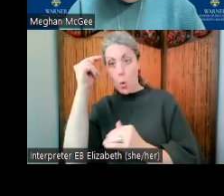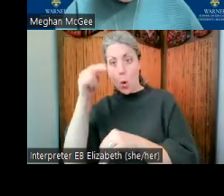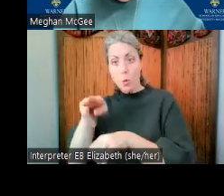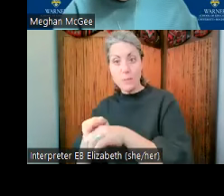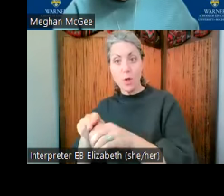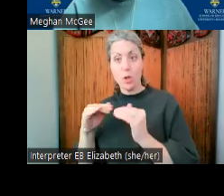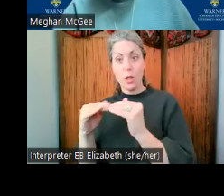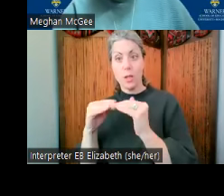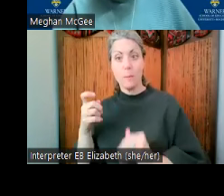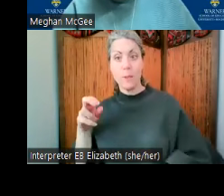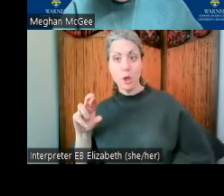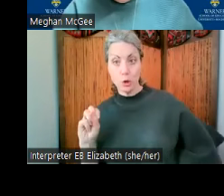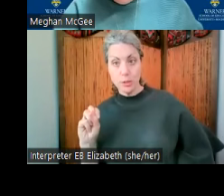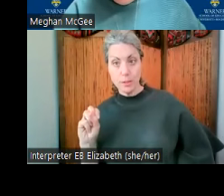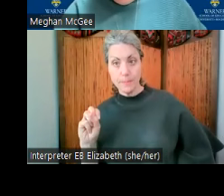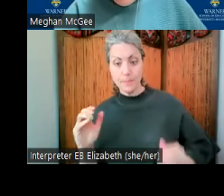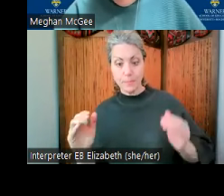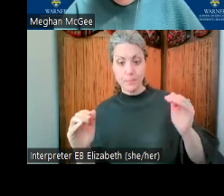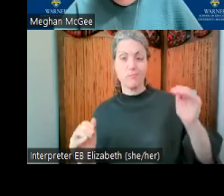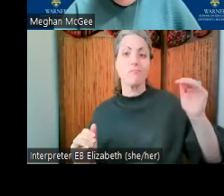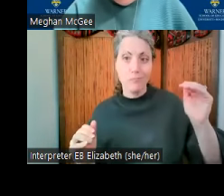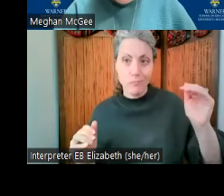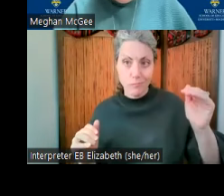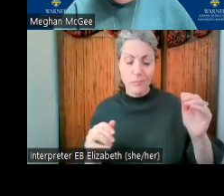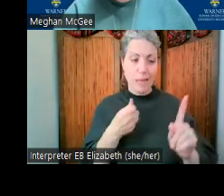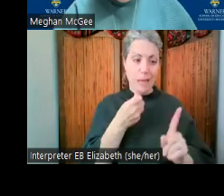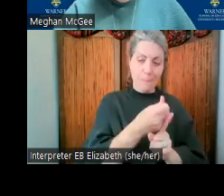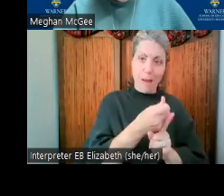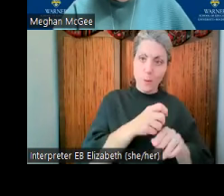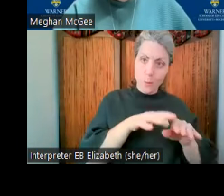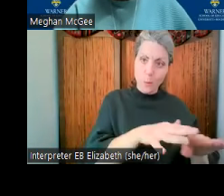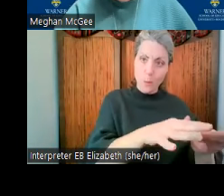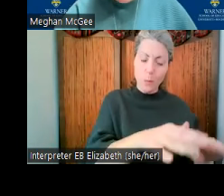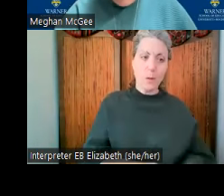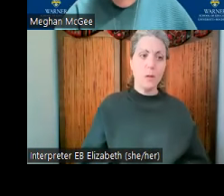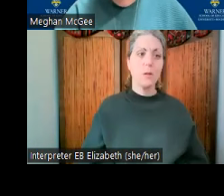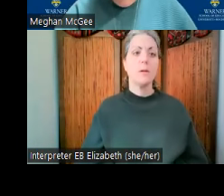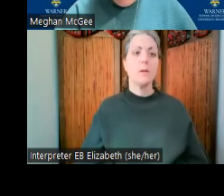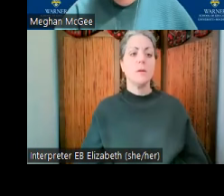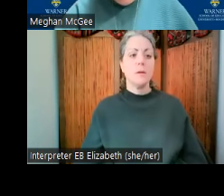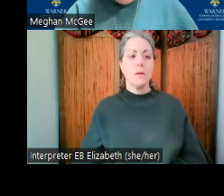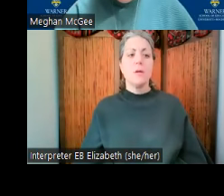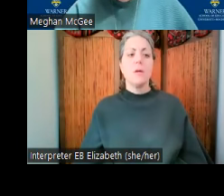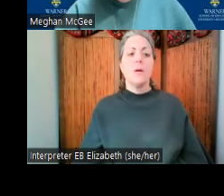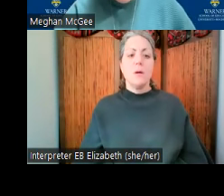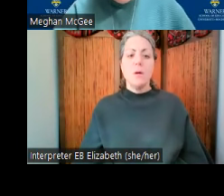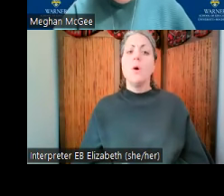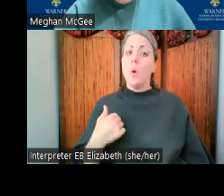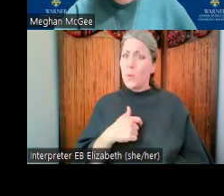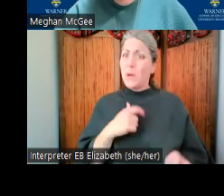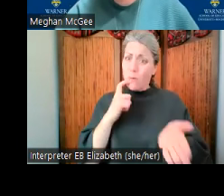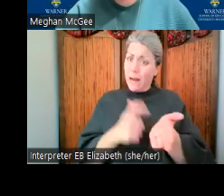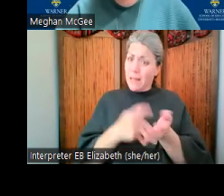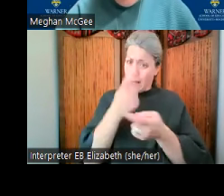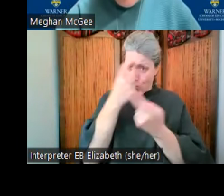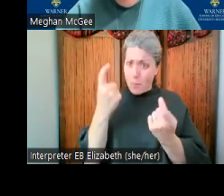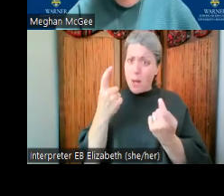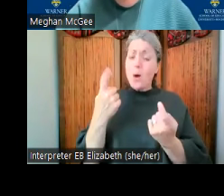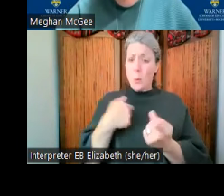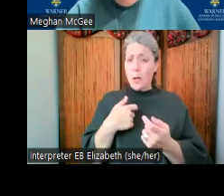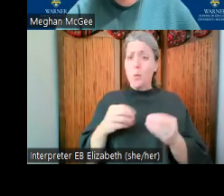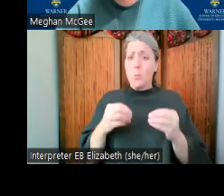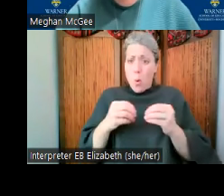And while the recognition of trauma and the impact of traumatic events is recognized and is continuing to grow,